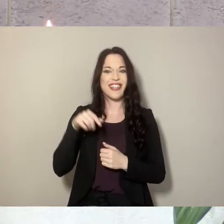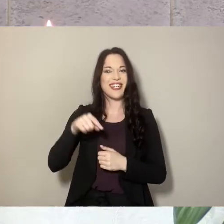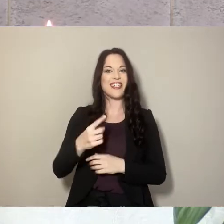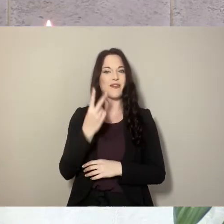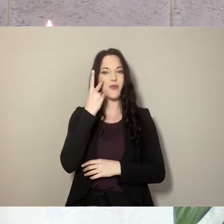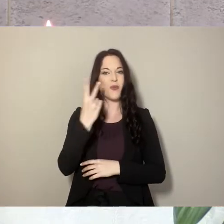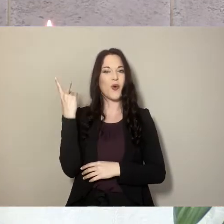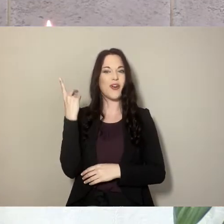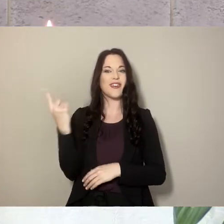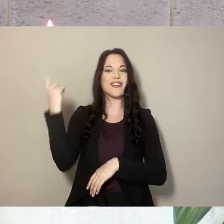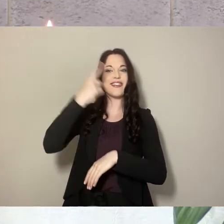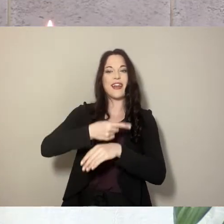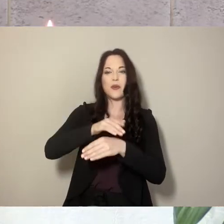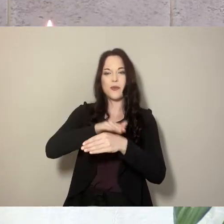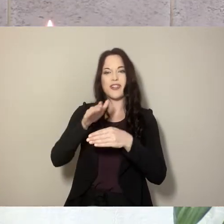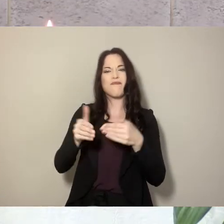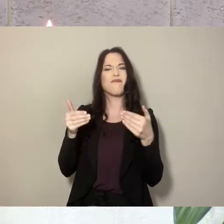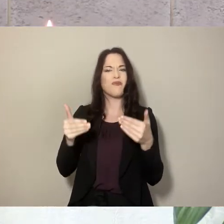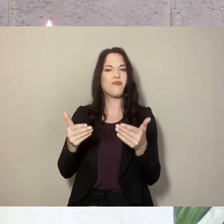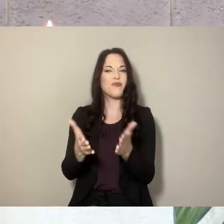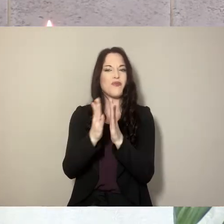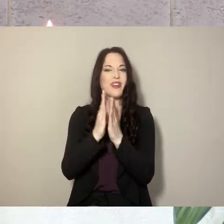Day weekend.